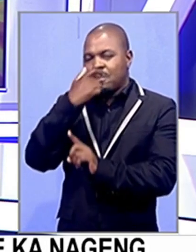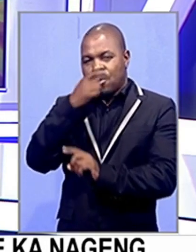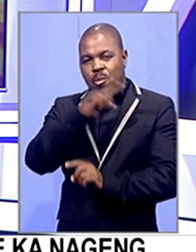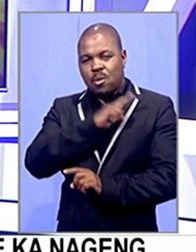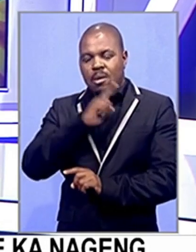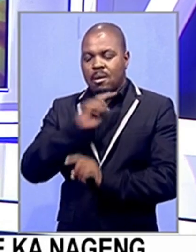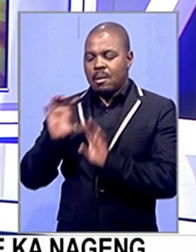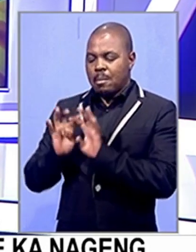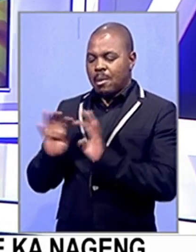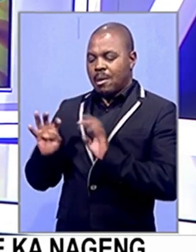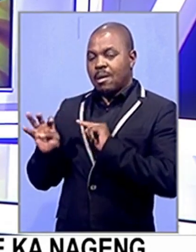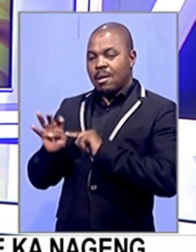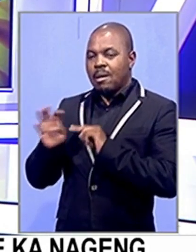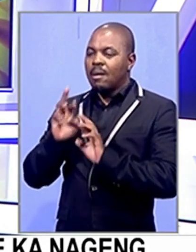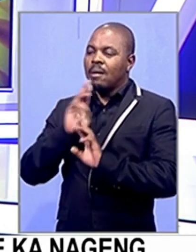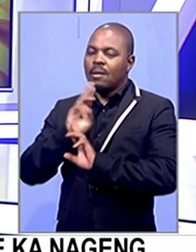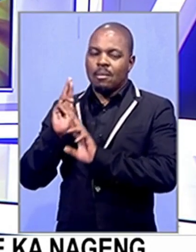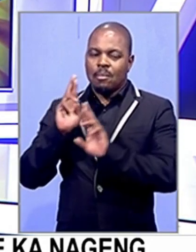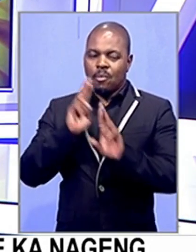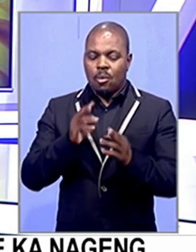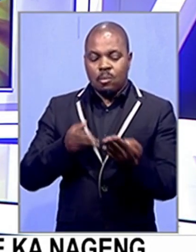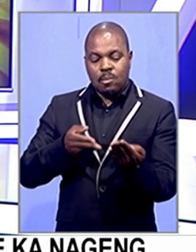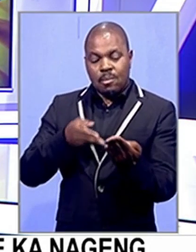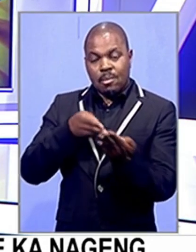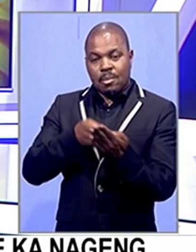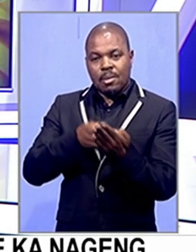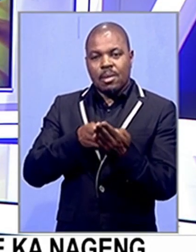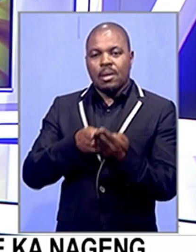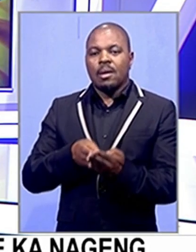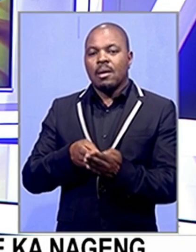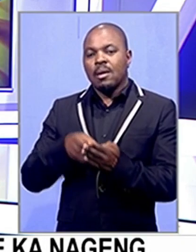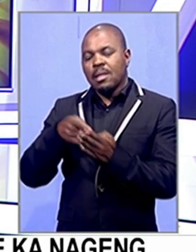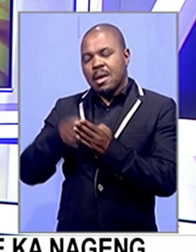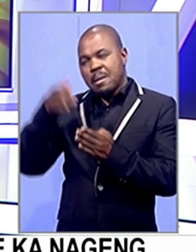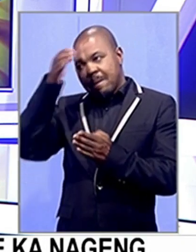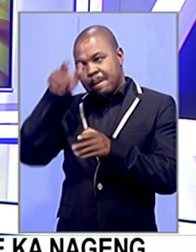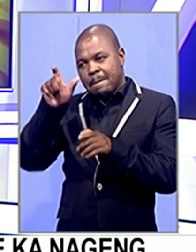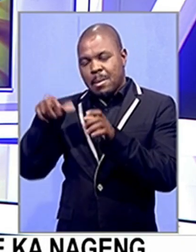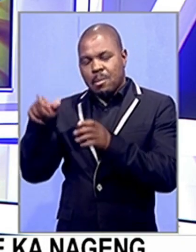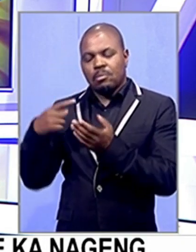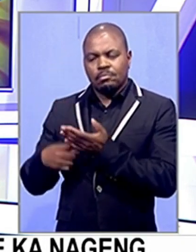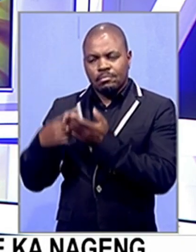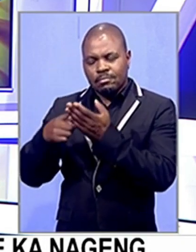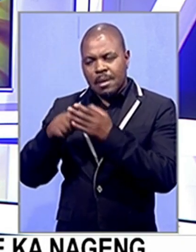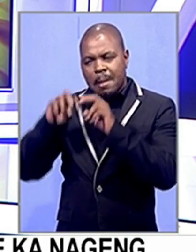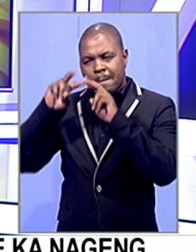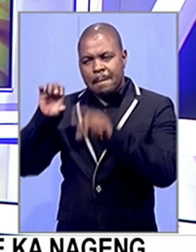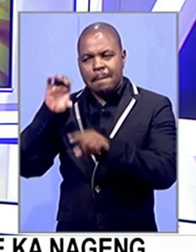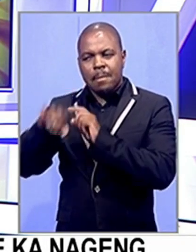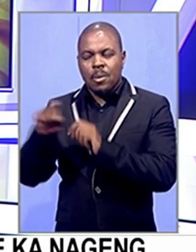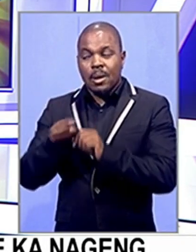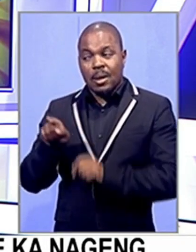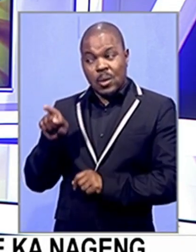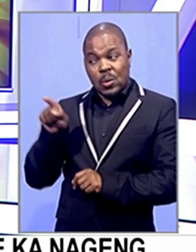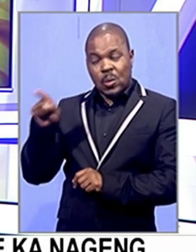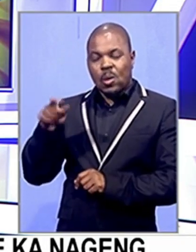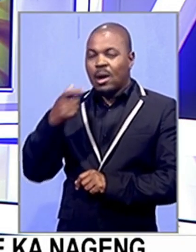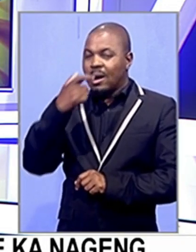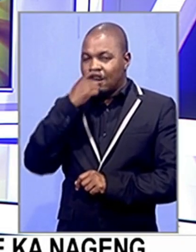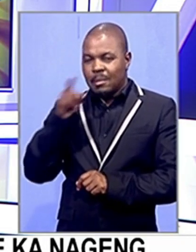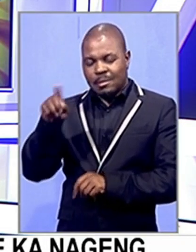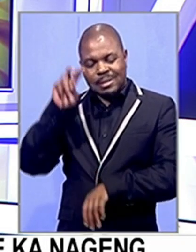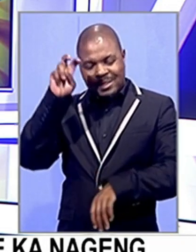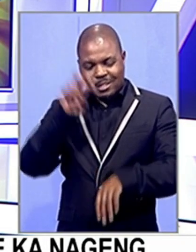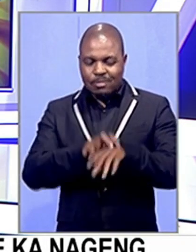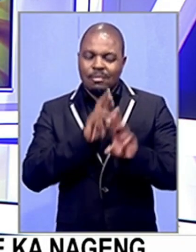lokollwa ga pego ya dinyakisiso tseo di bego di etilwe pele ke Phanele ya ditsebi eo e hweditseng gore Ramaphosa o na le dikarabo tseo a